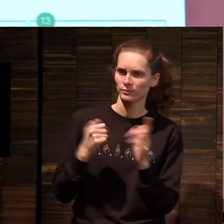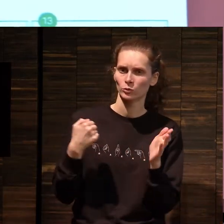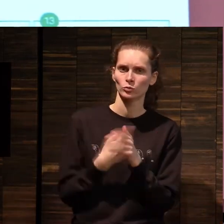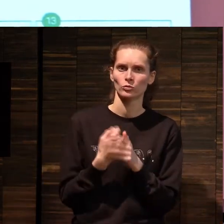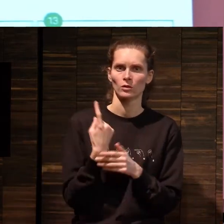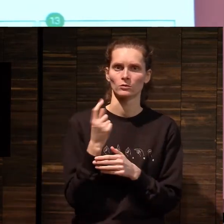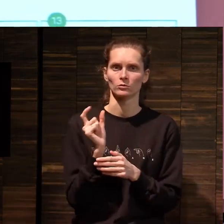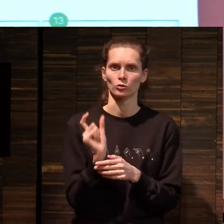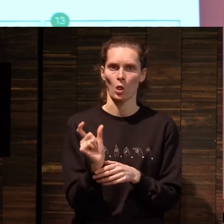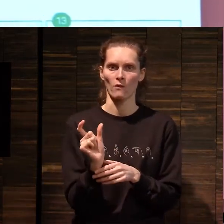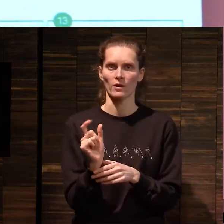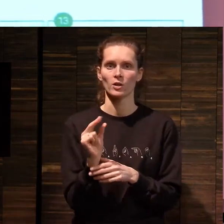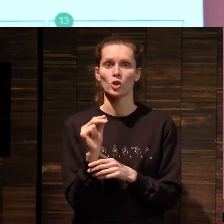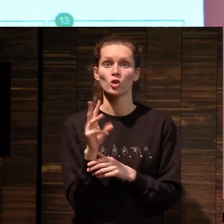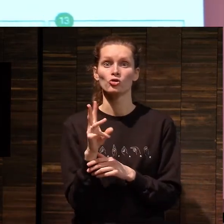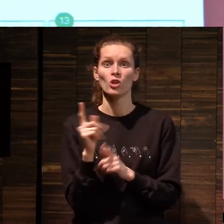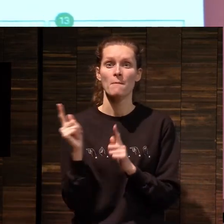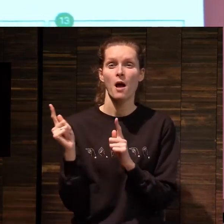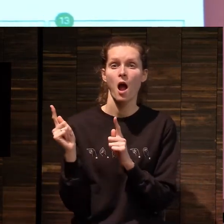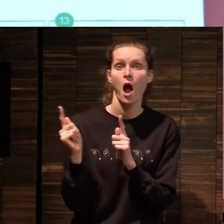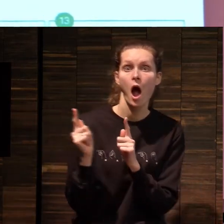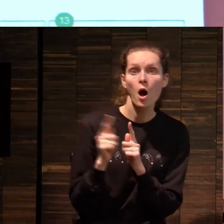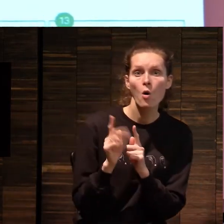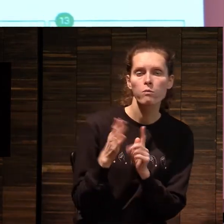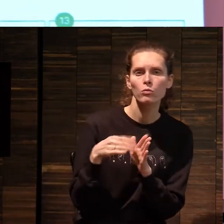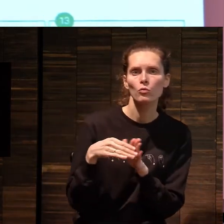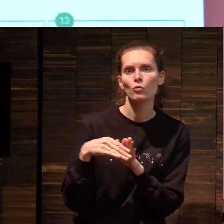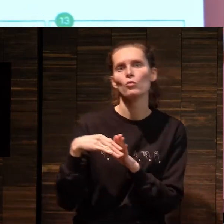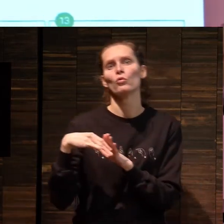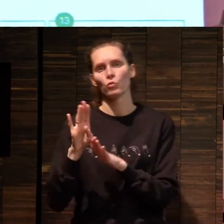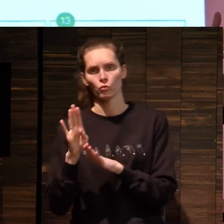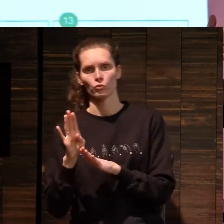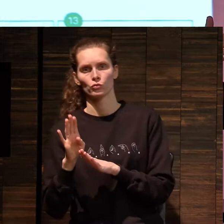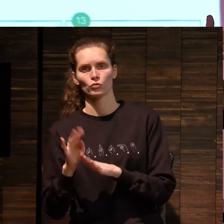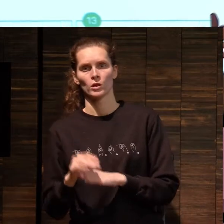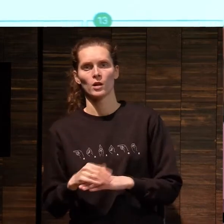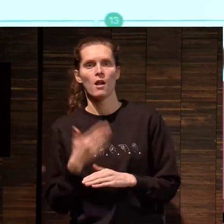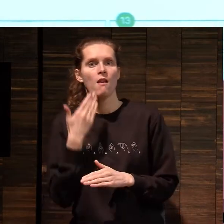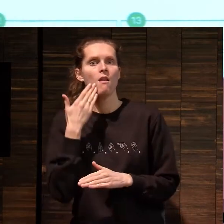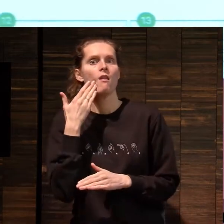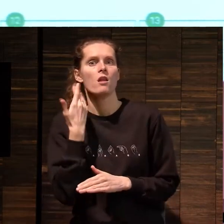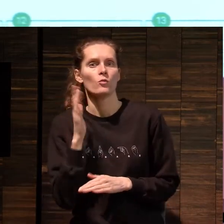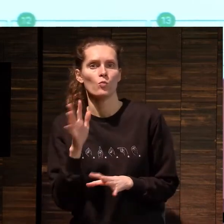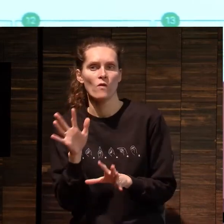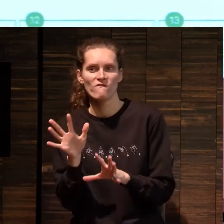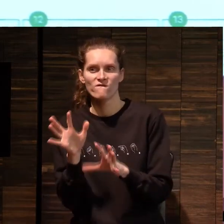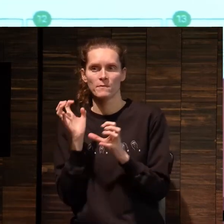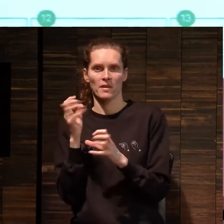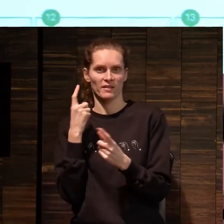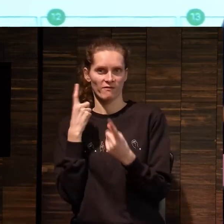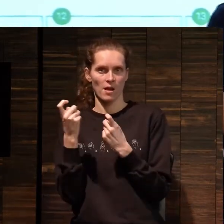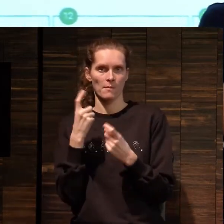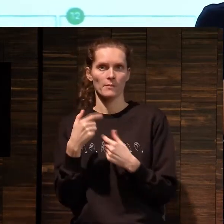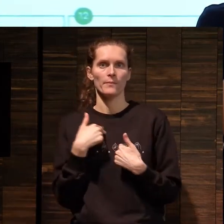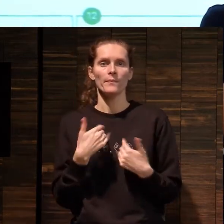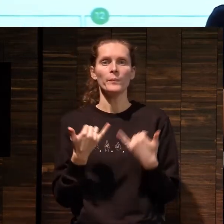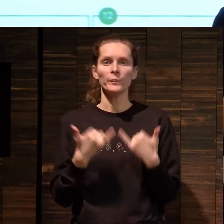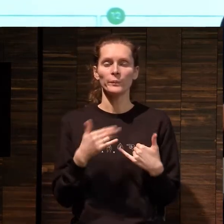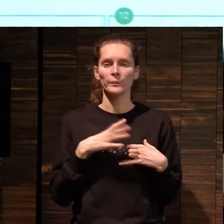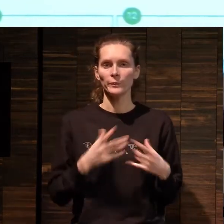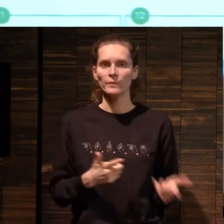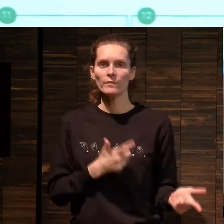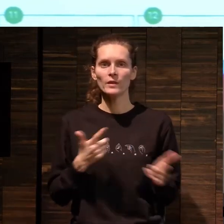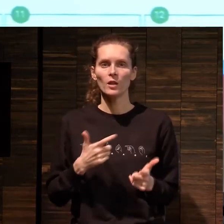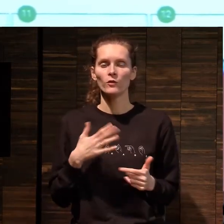Like, even if there are two words, they are trying to shorten it into one word. Because the shorter, the